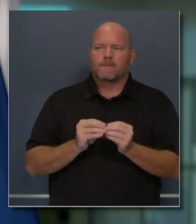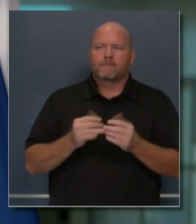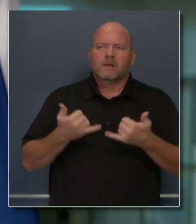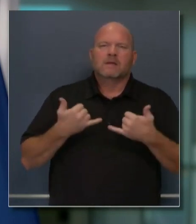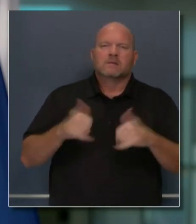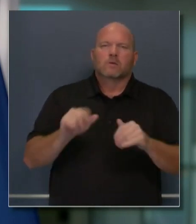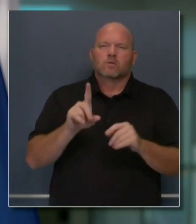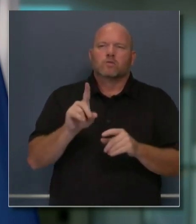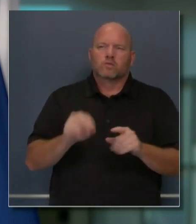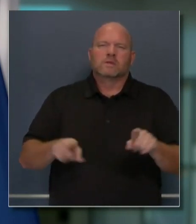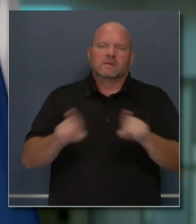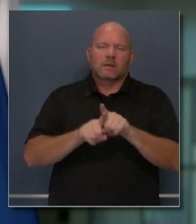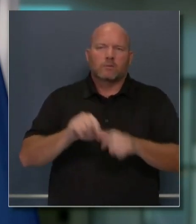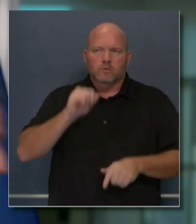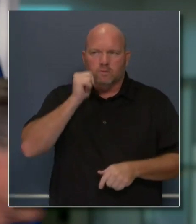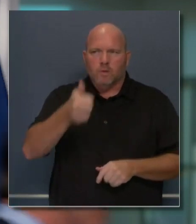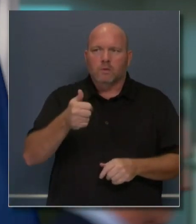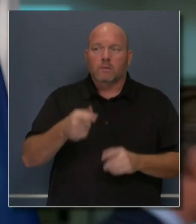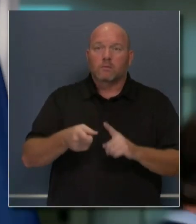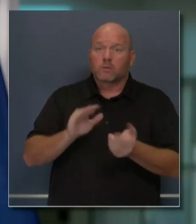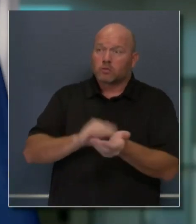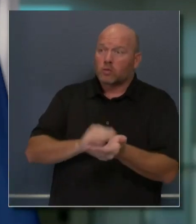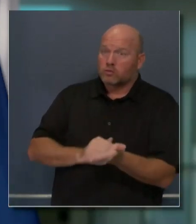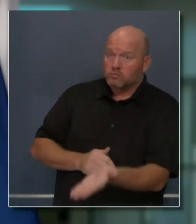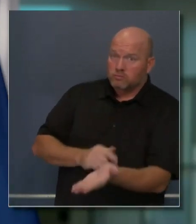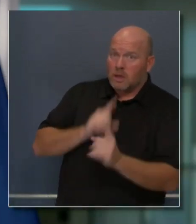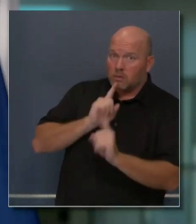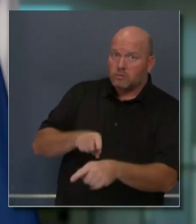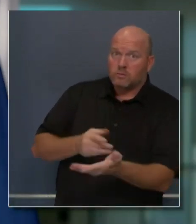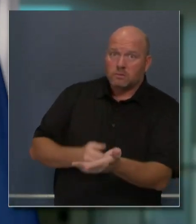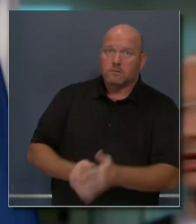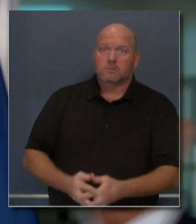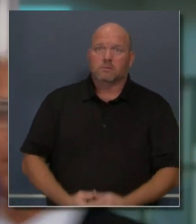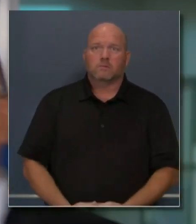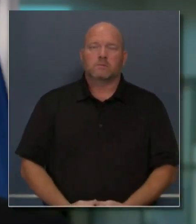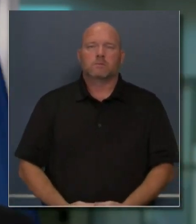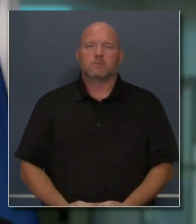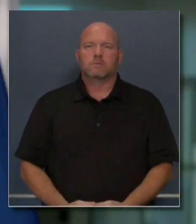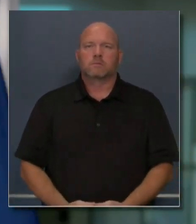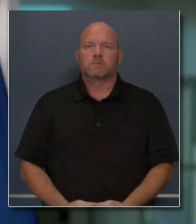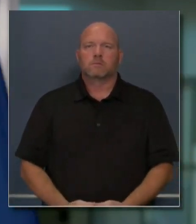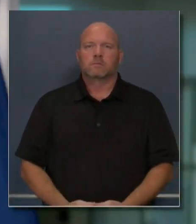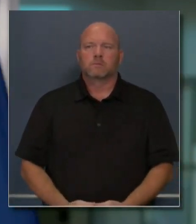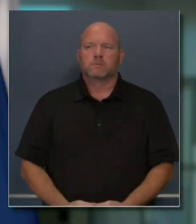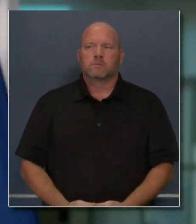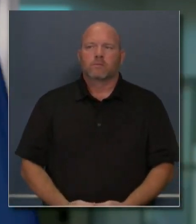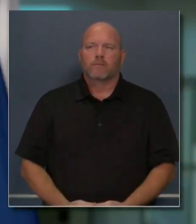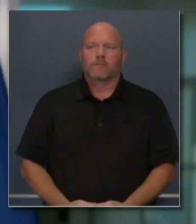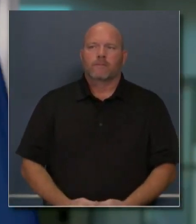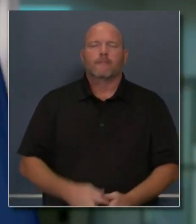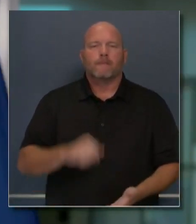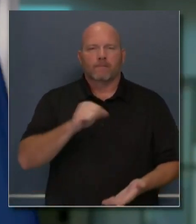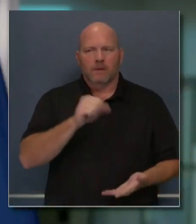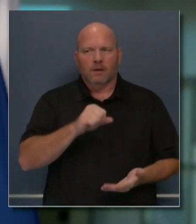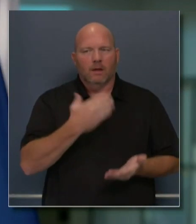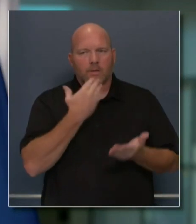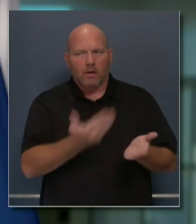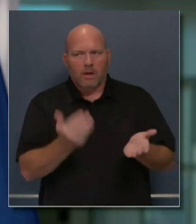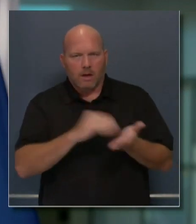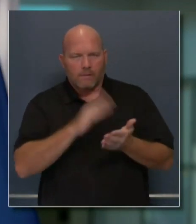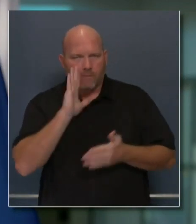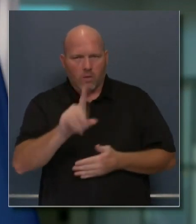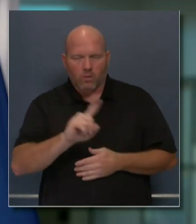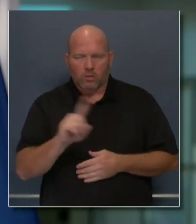tomorrow in his update. But Dr. Galley? Yes, thanks again for the question. As